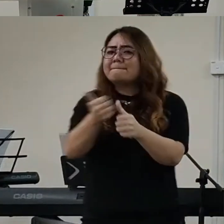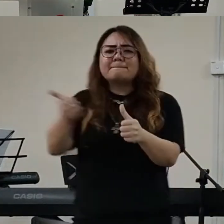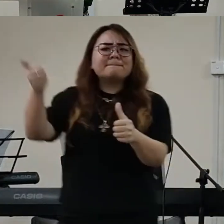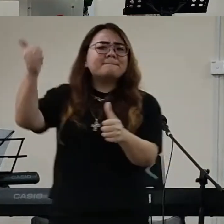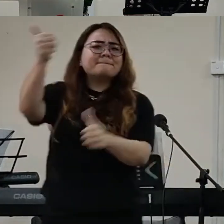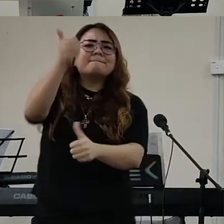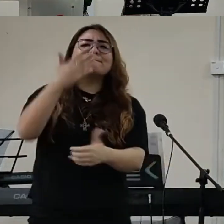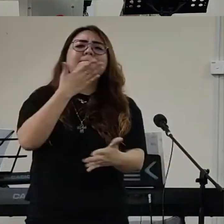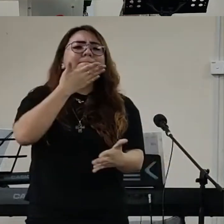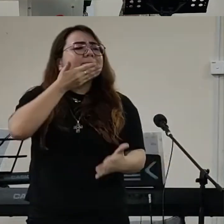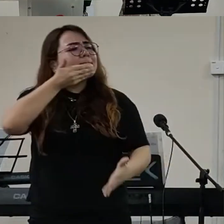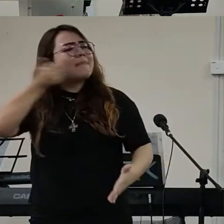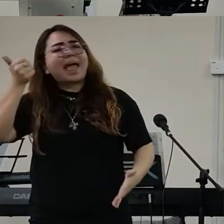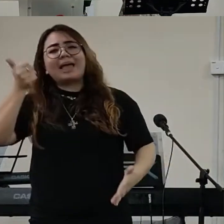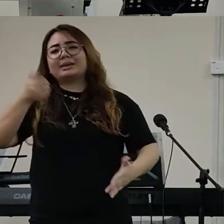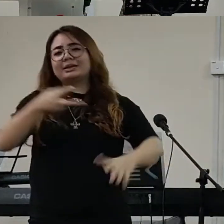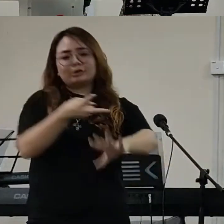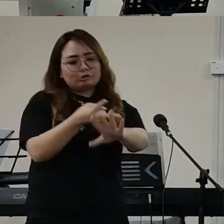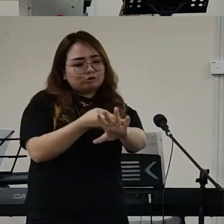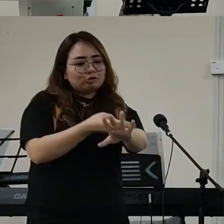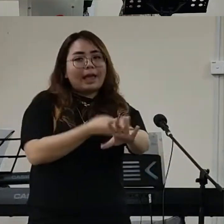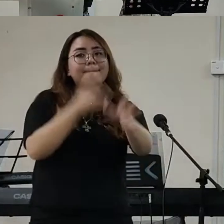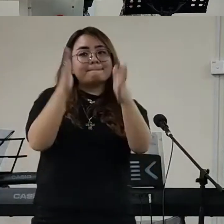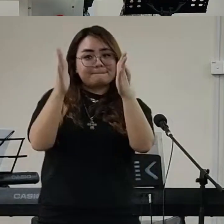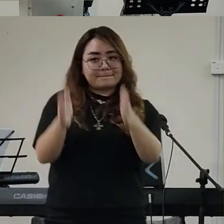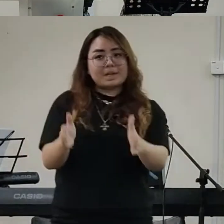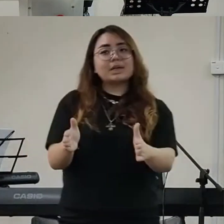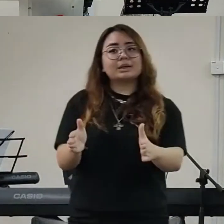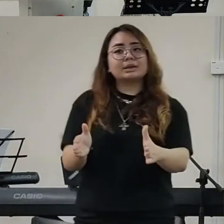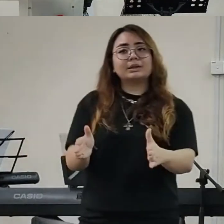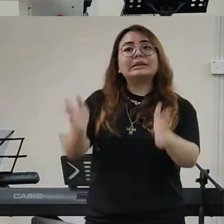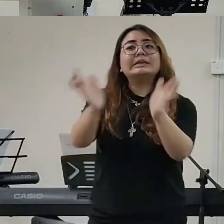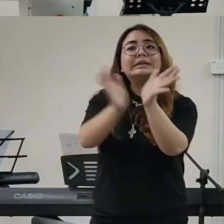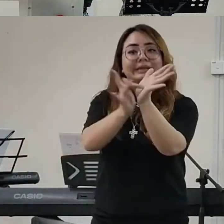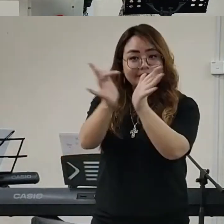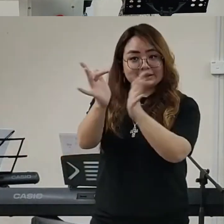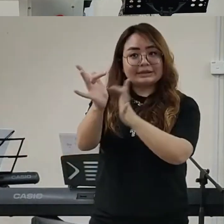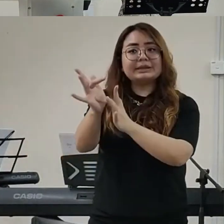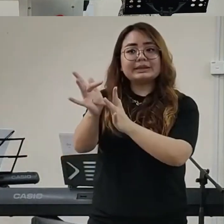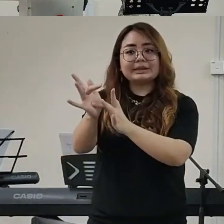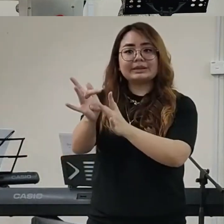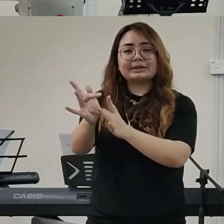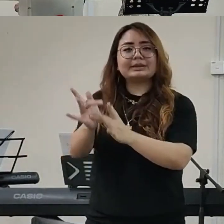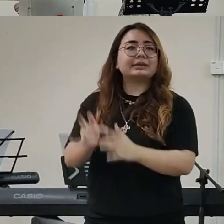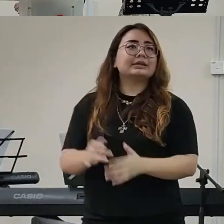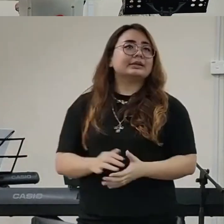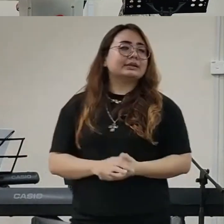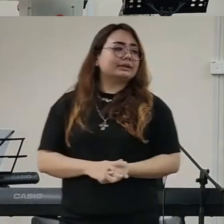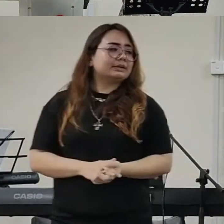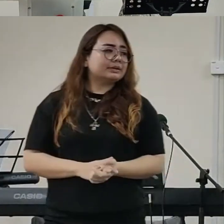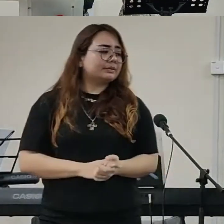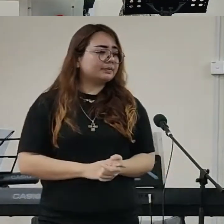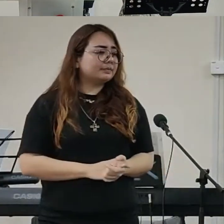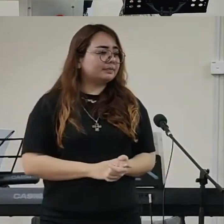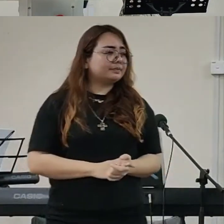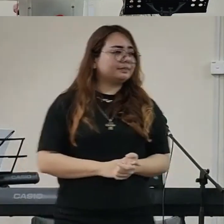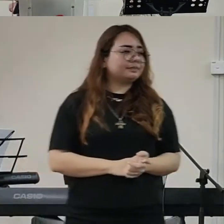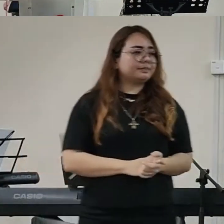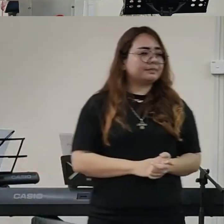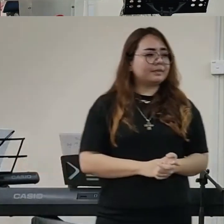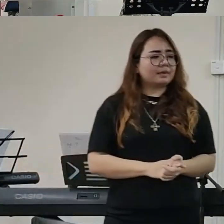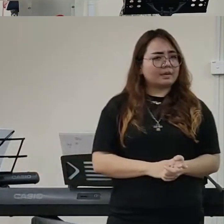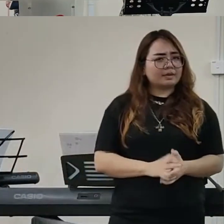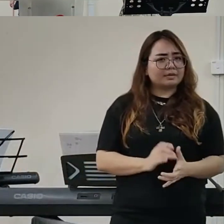Amen. So in the last part, I'm not going to go there. I'm going to skip that part because of time, but I'm going to go somewhere else. I want to end with something else